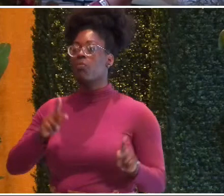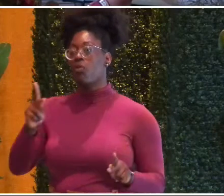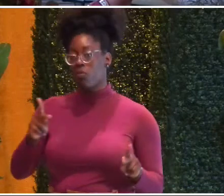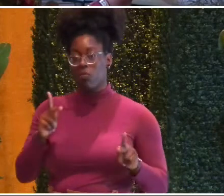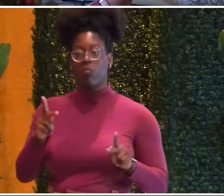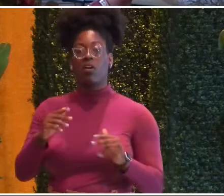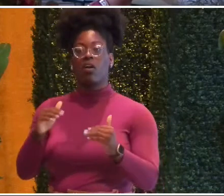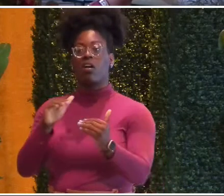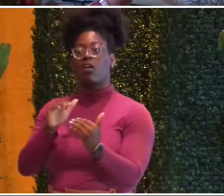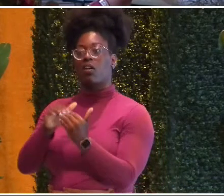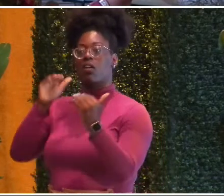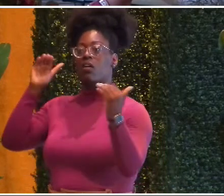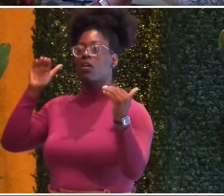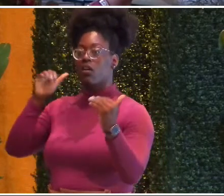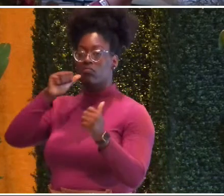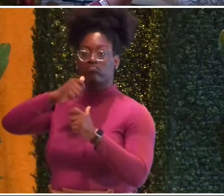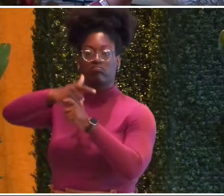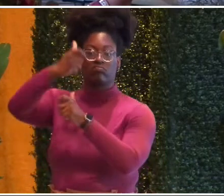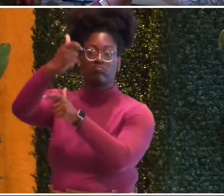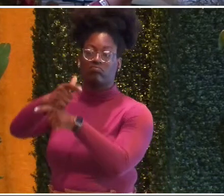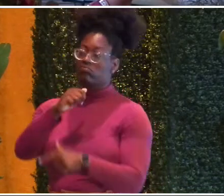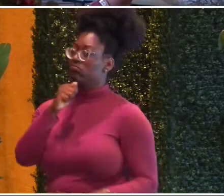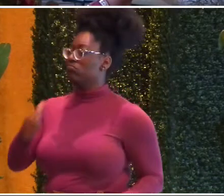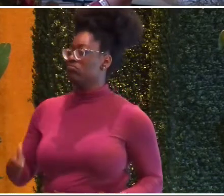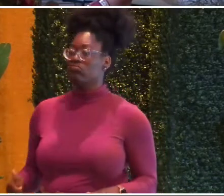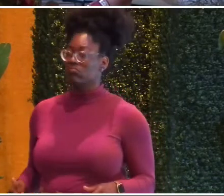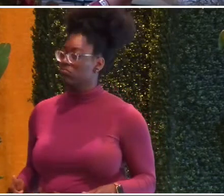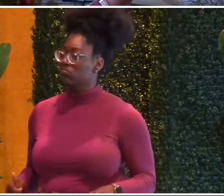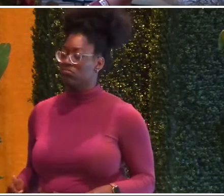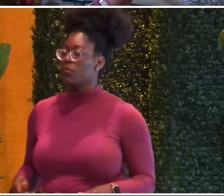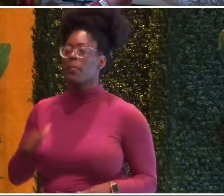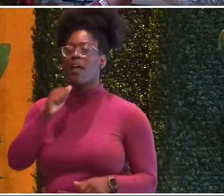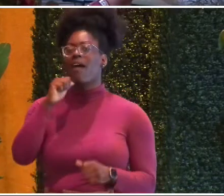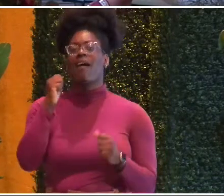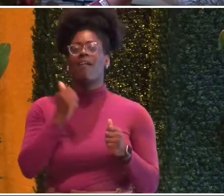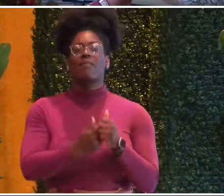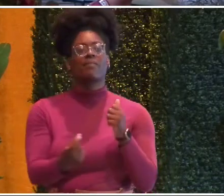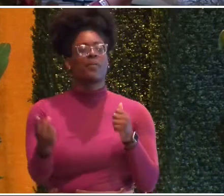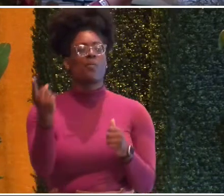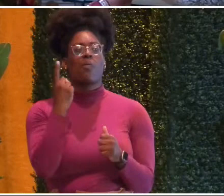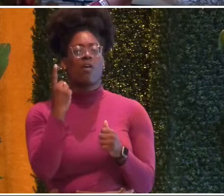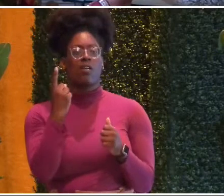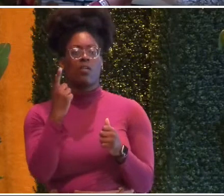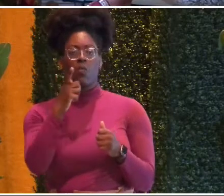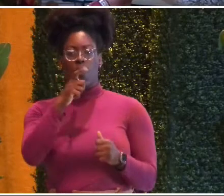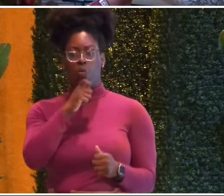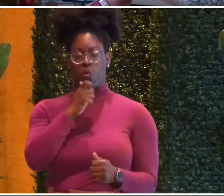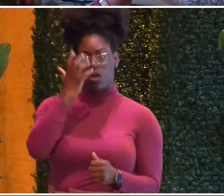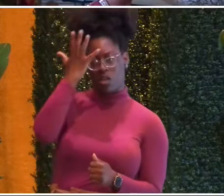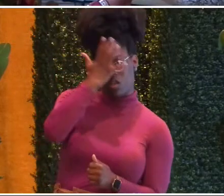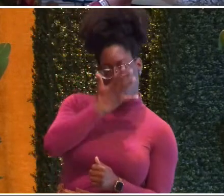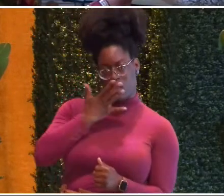Not everybody that is the same age as you wants what's best for you.